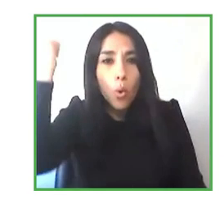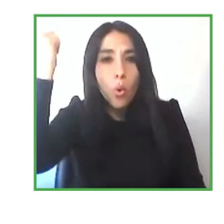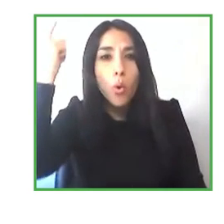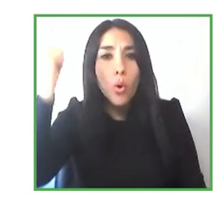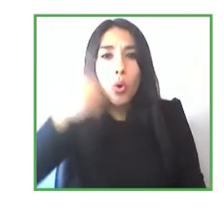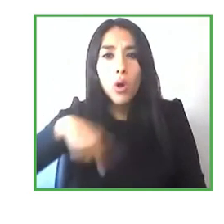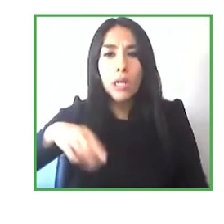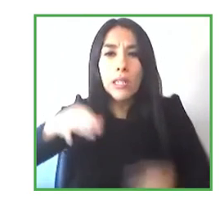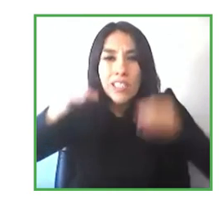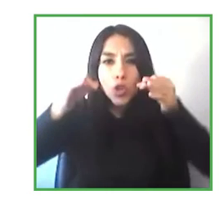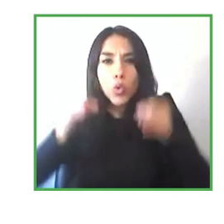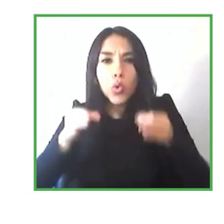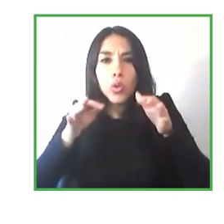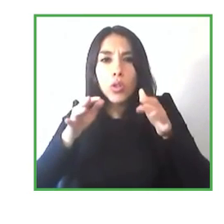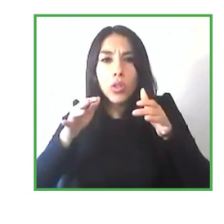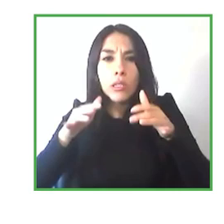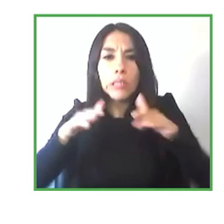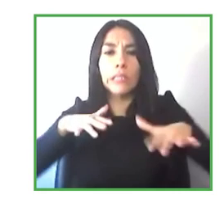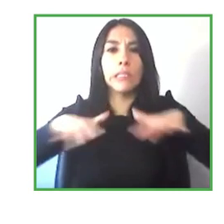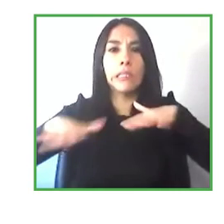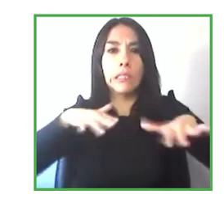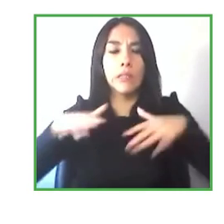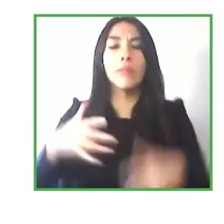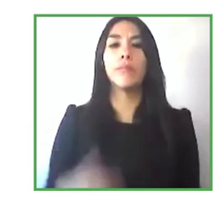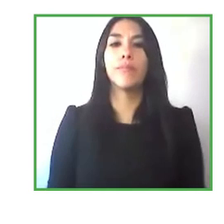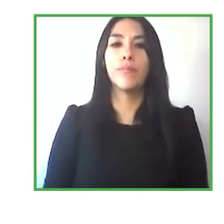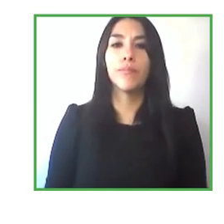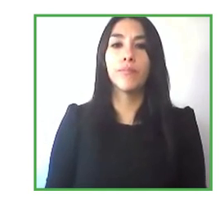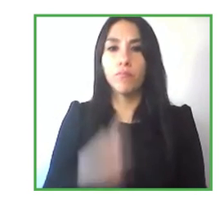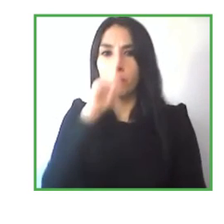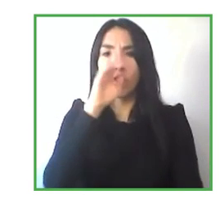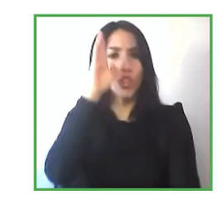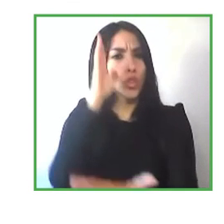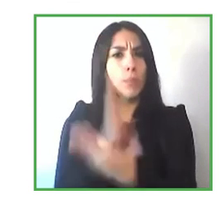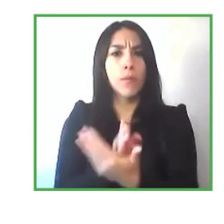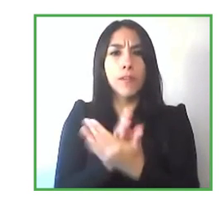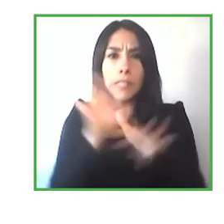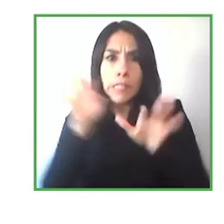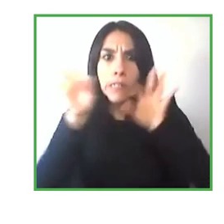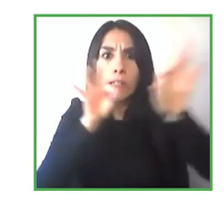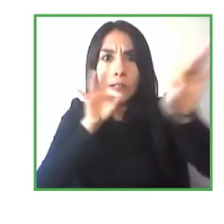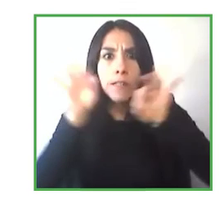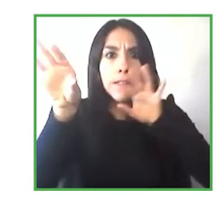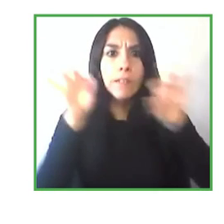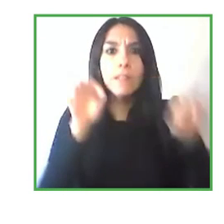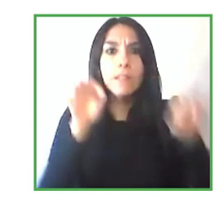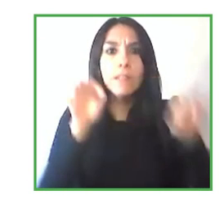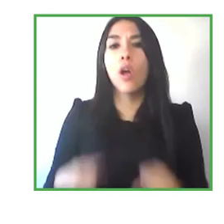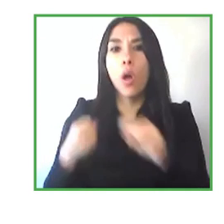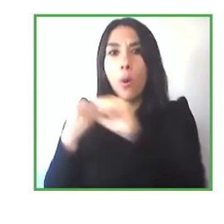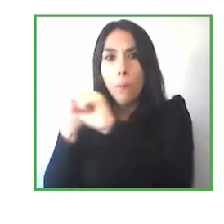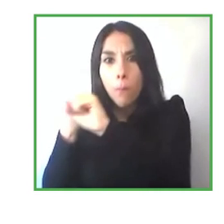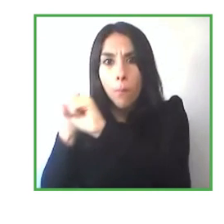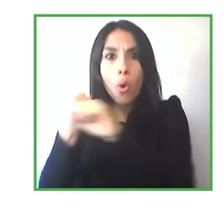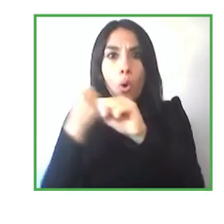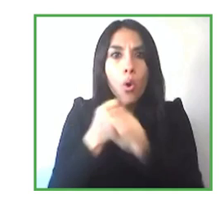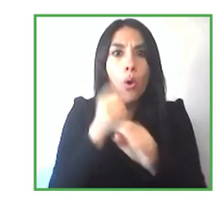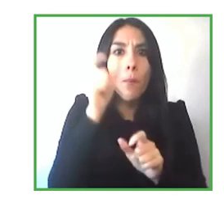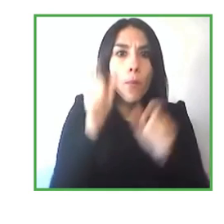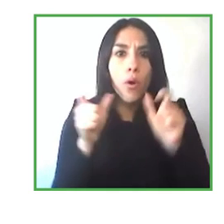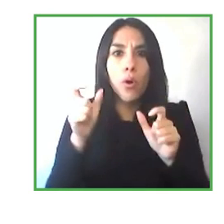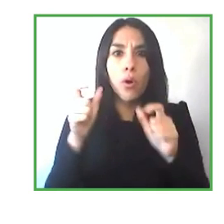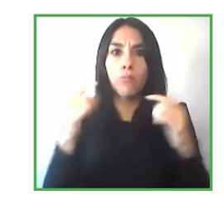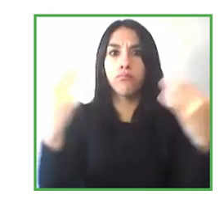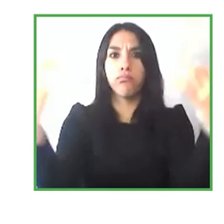stakeholders together, for example, in green jobs, where you see, look, what is necessary to bring people with disabilities into green